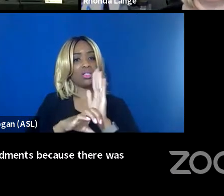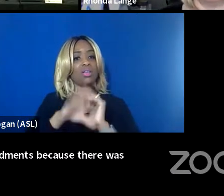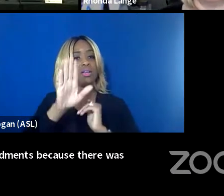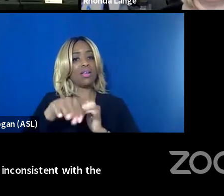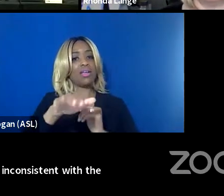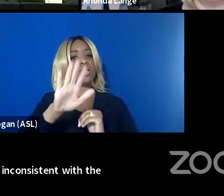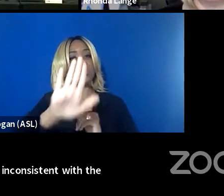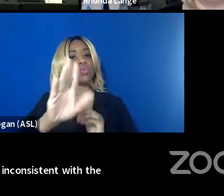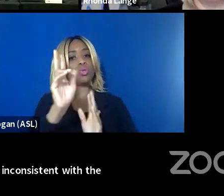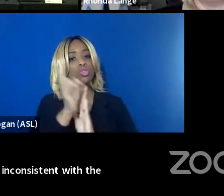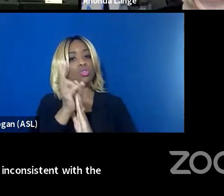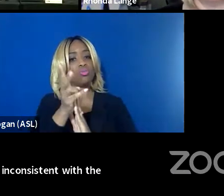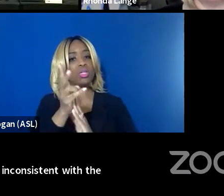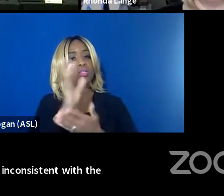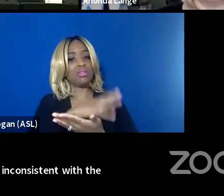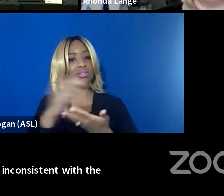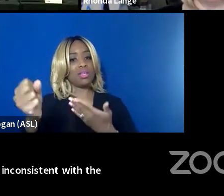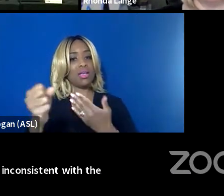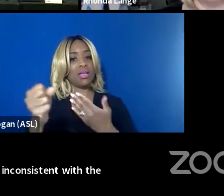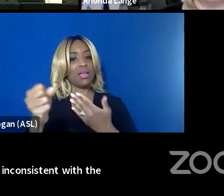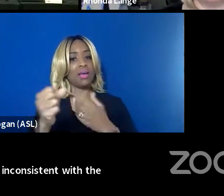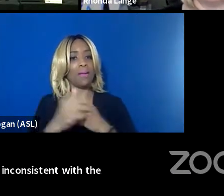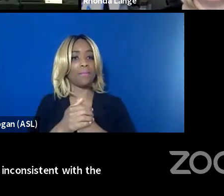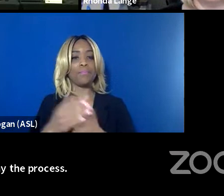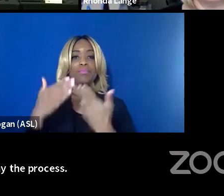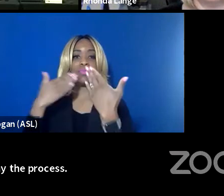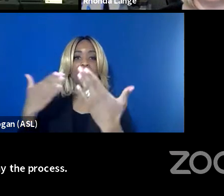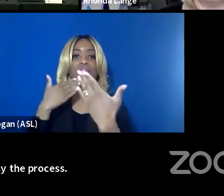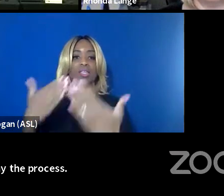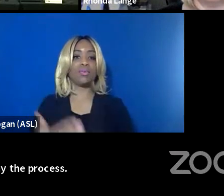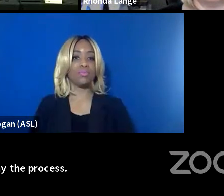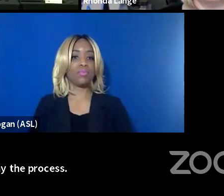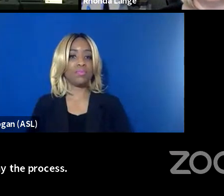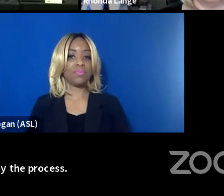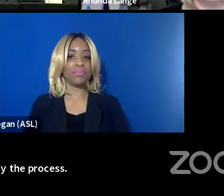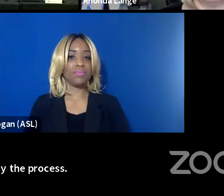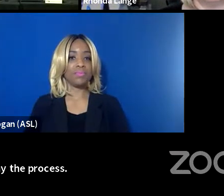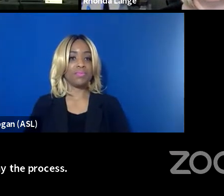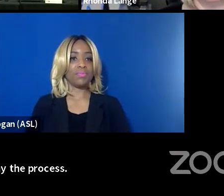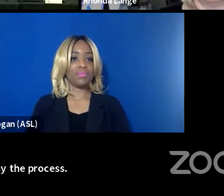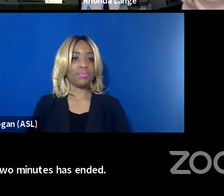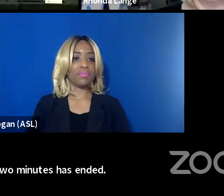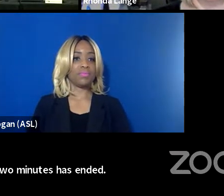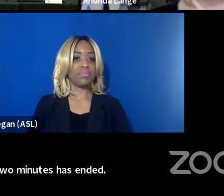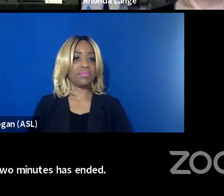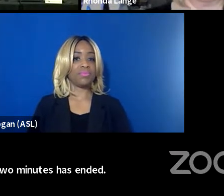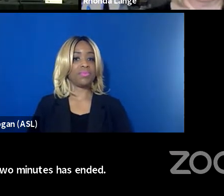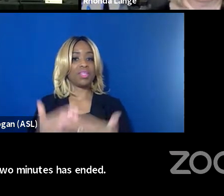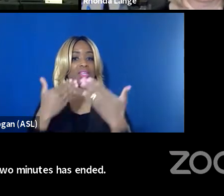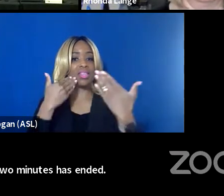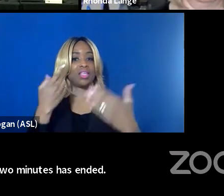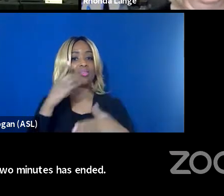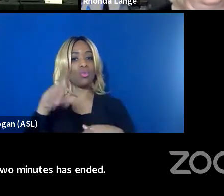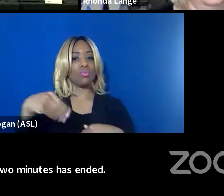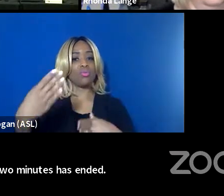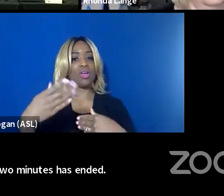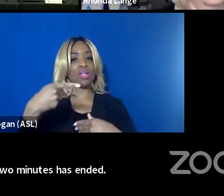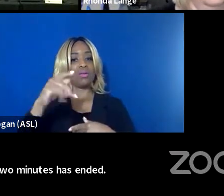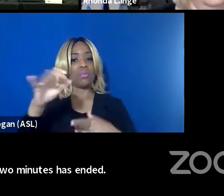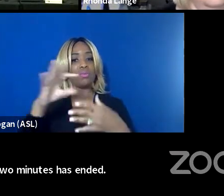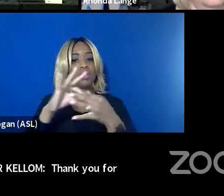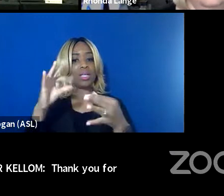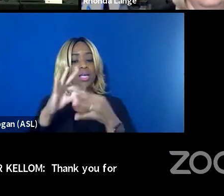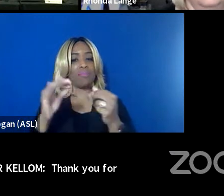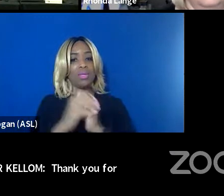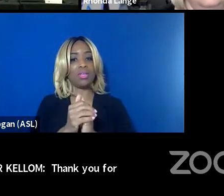Gallant, is flawed. You're allotted 2 minutes, it's ended. Thank you very much. Thank you for providing public commentary to the